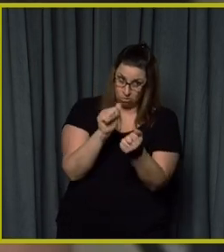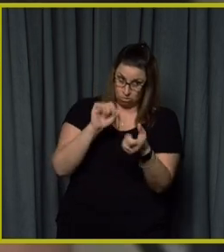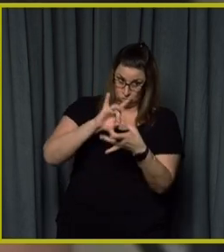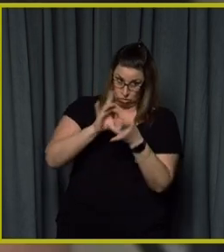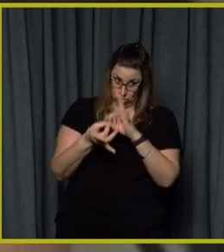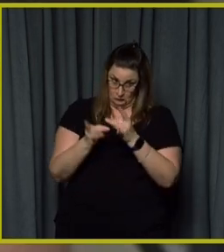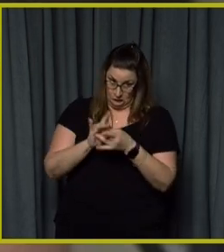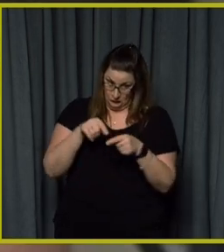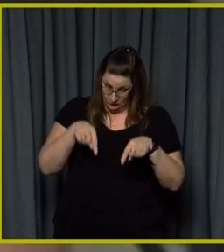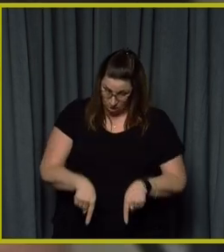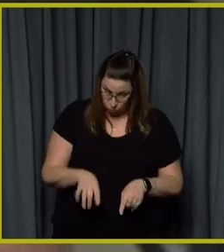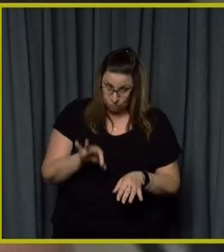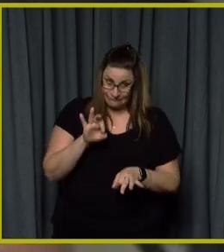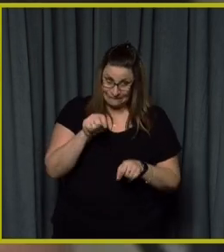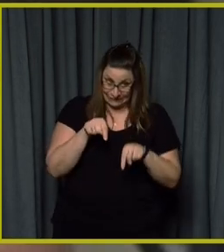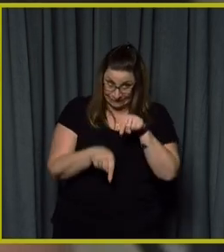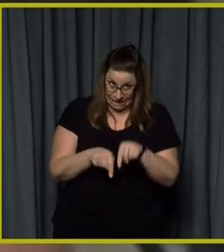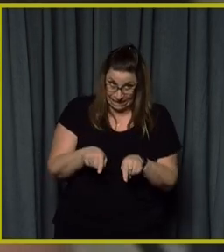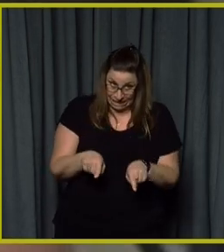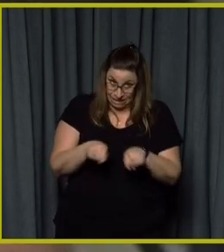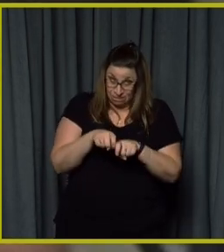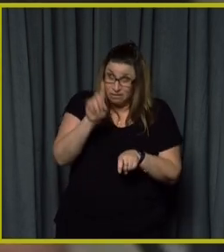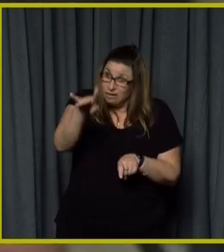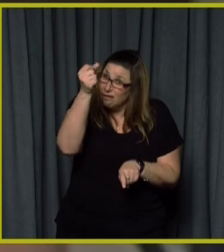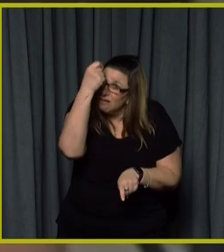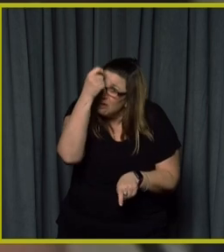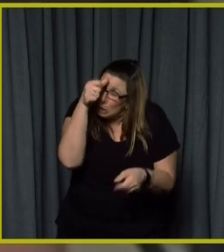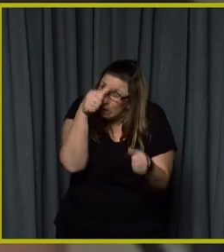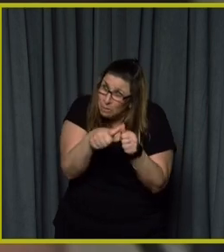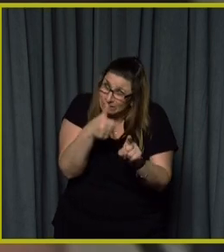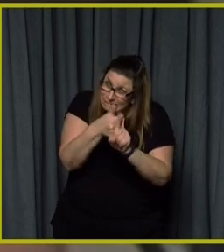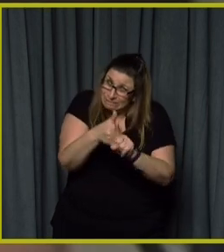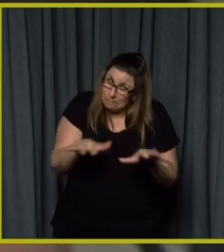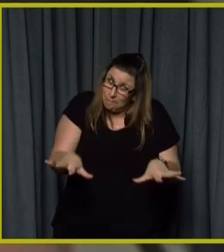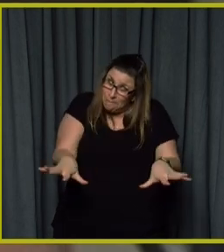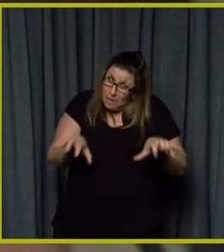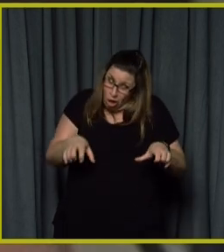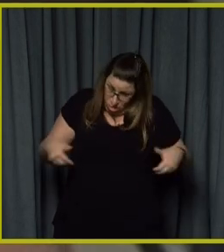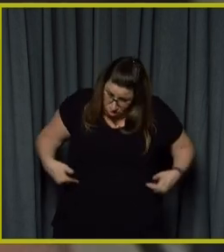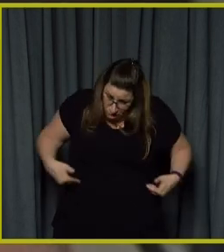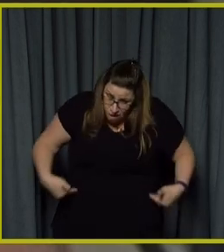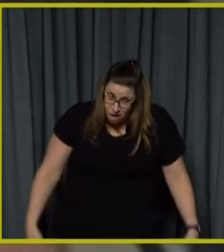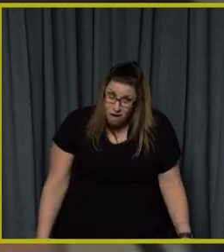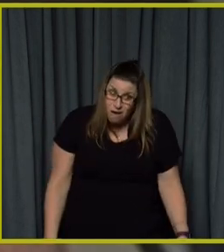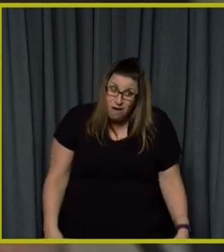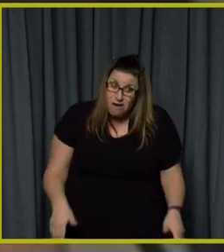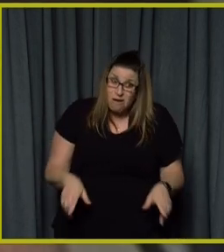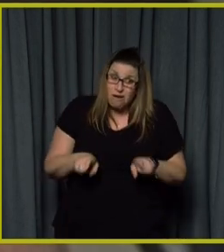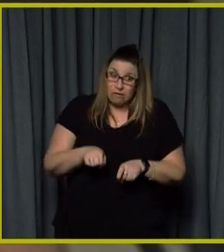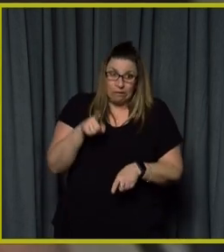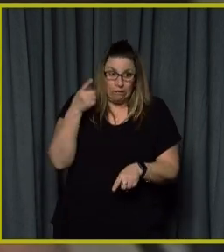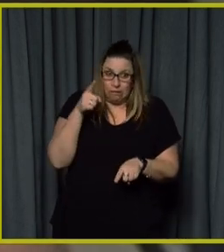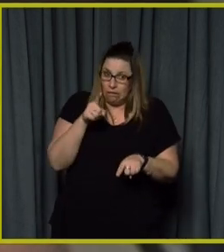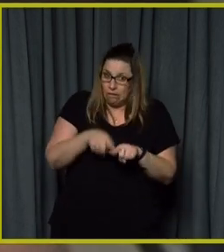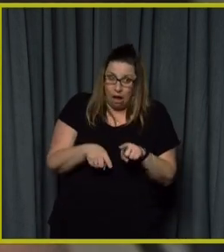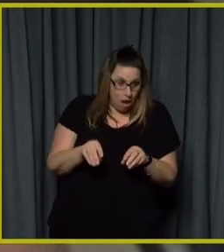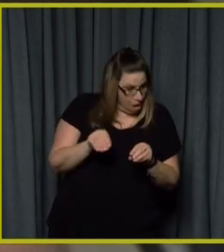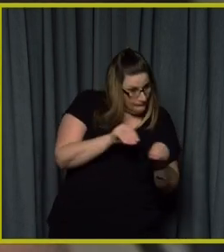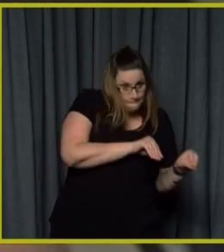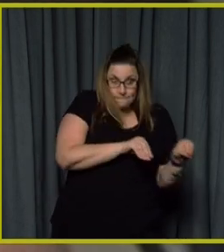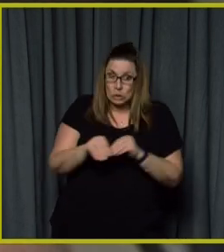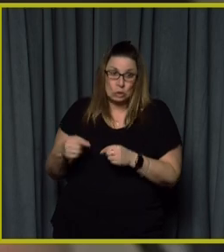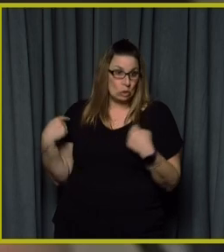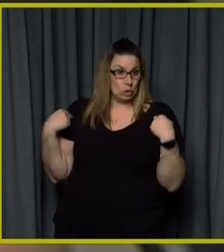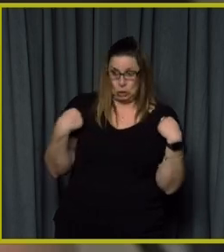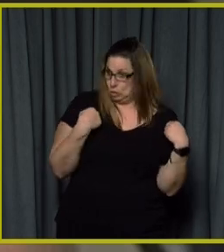waist down. And yet he can't even shift his weight nor take care of his own